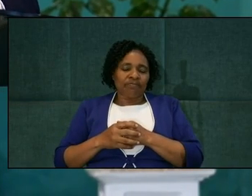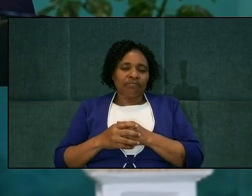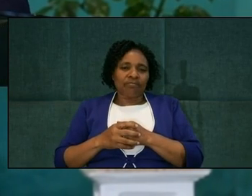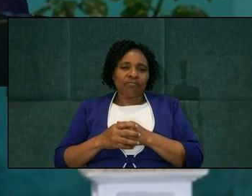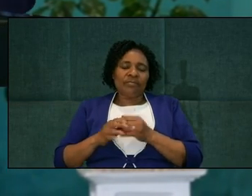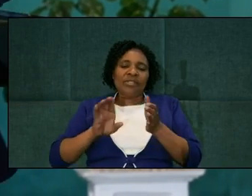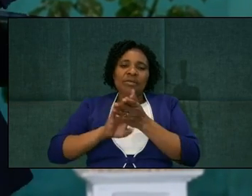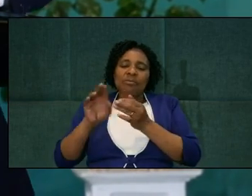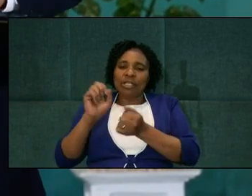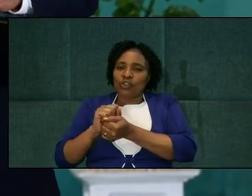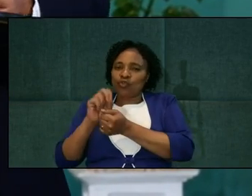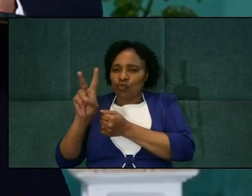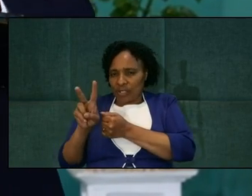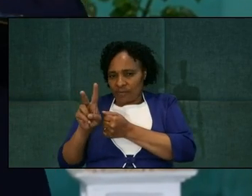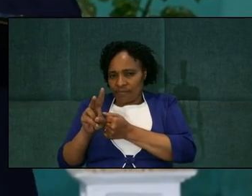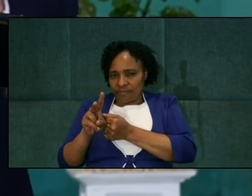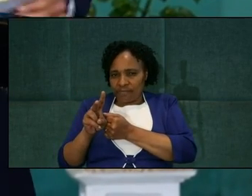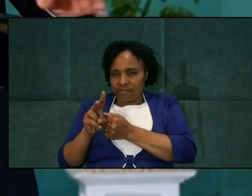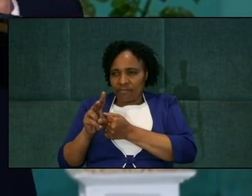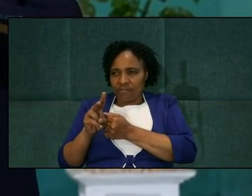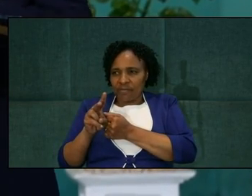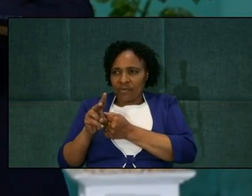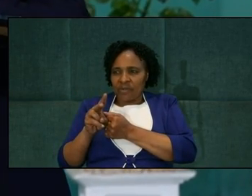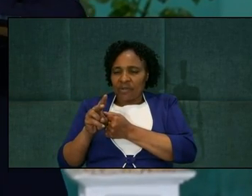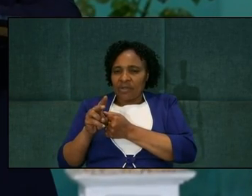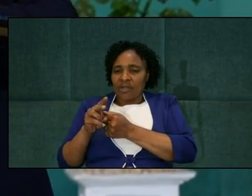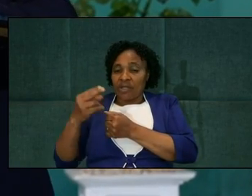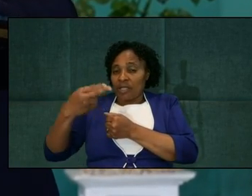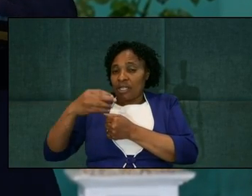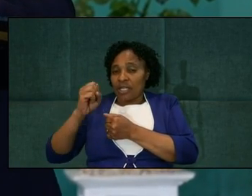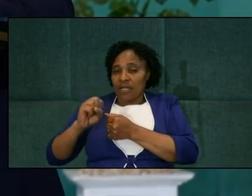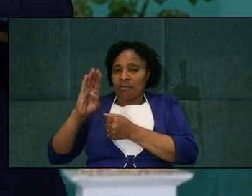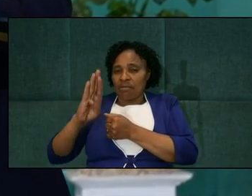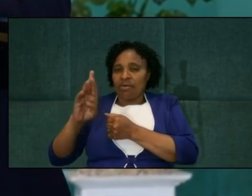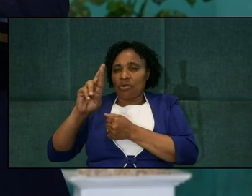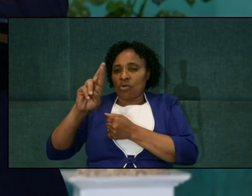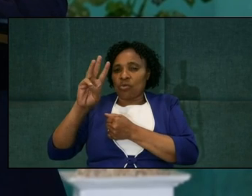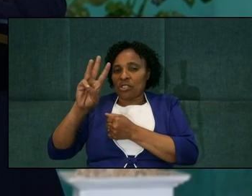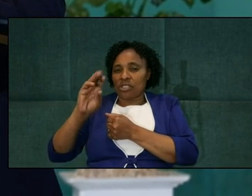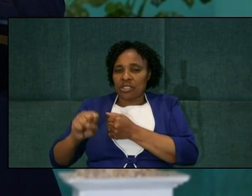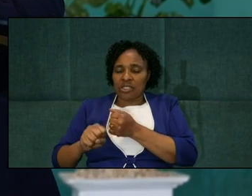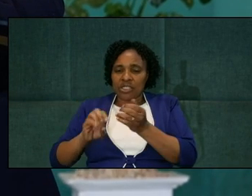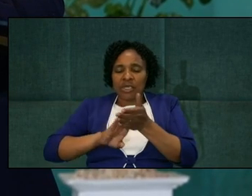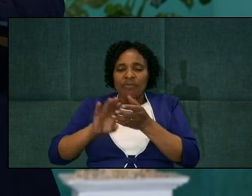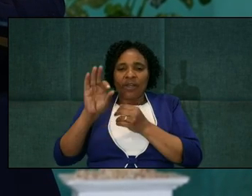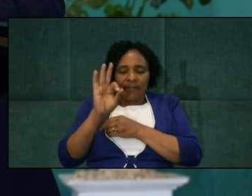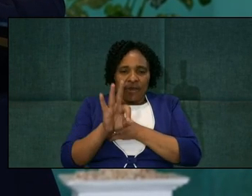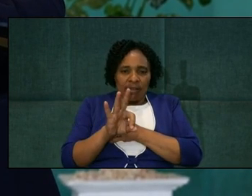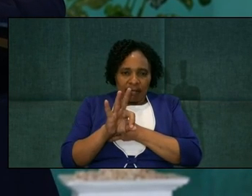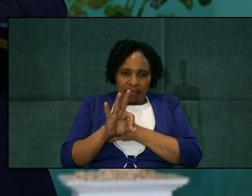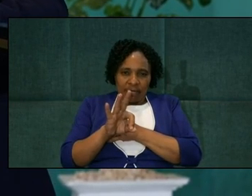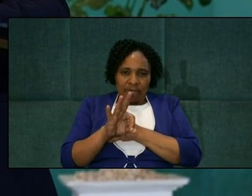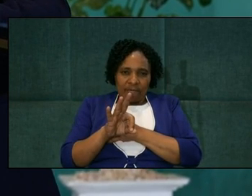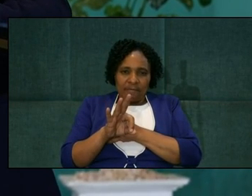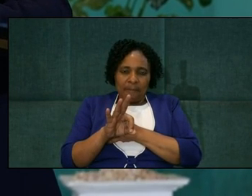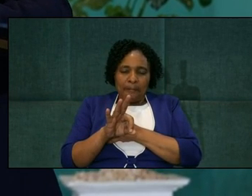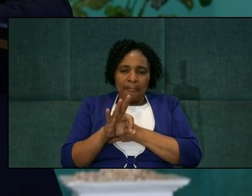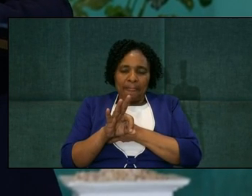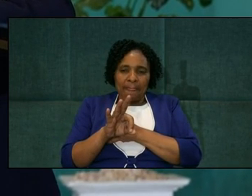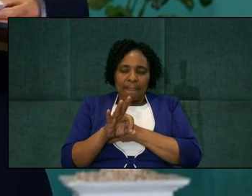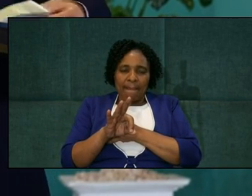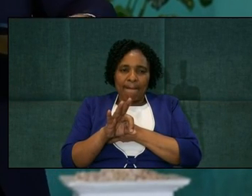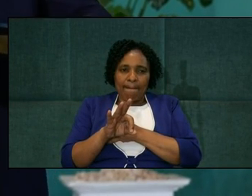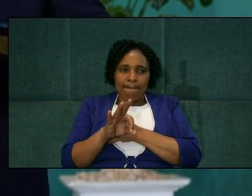Hebrews chapter 12, Hebrews chapter 3, your scripture reading. Hebrews 3. I'm going to take my Bibles over